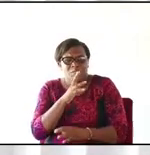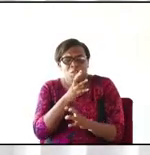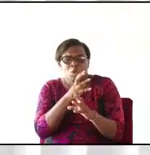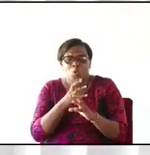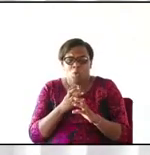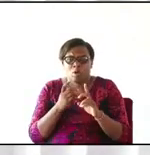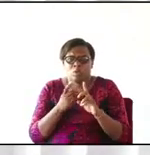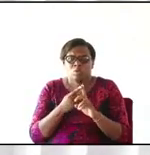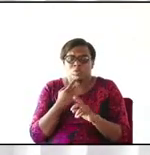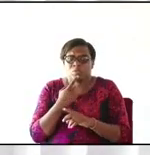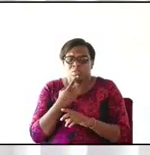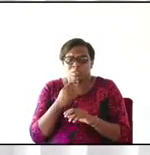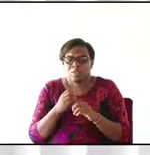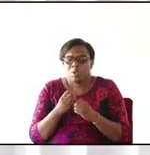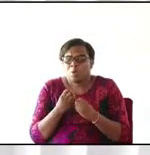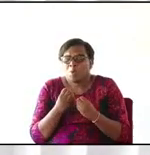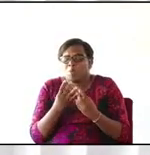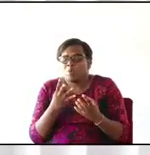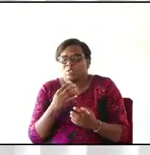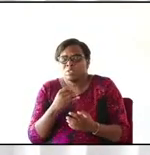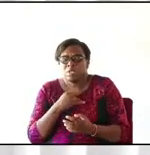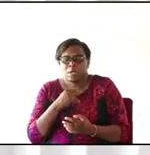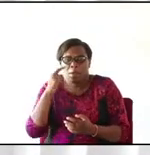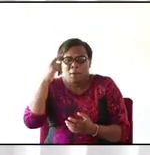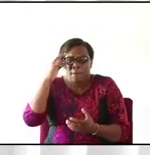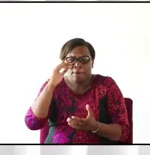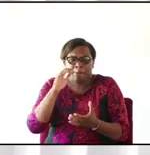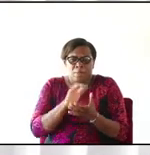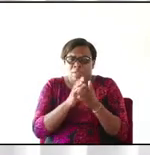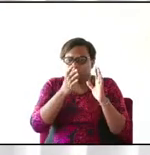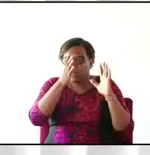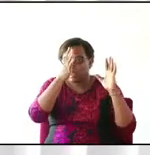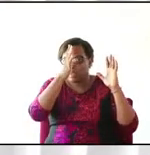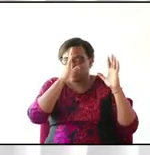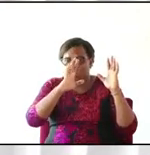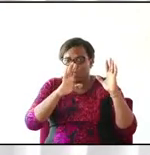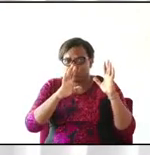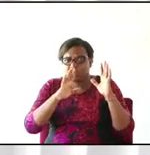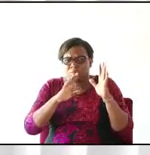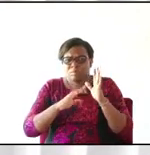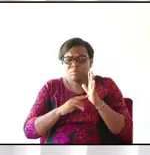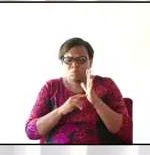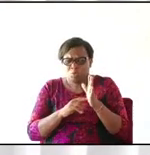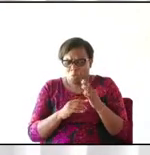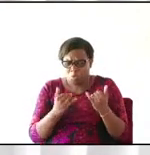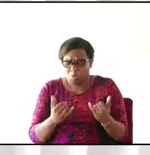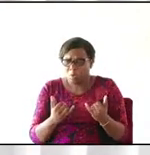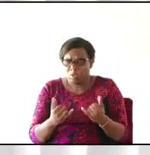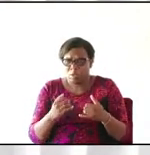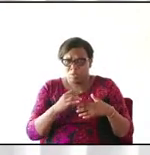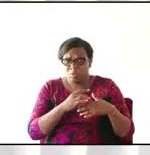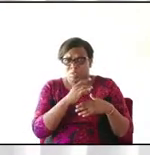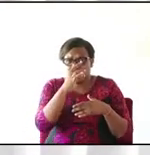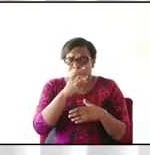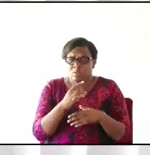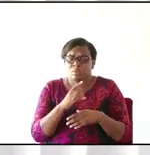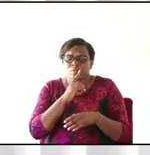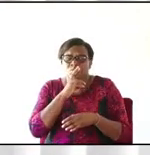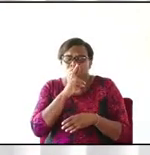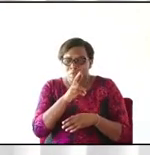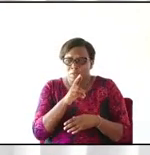want to say how much I believe that God is evident. His Spirit is evident amongst